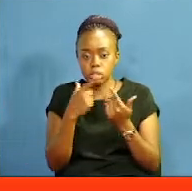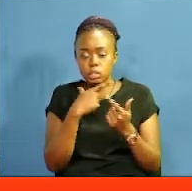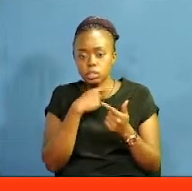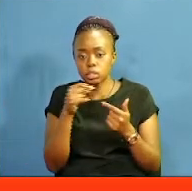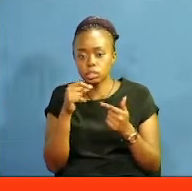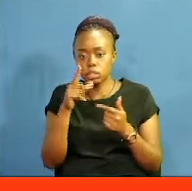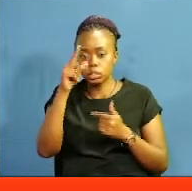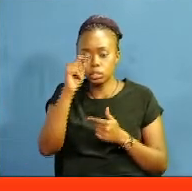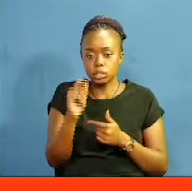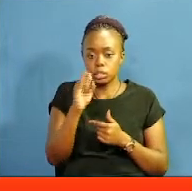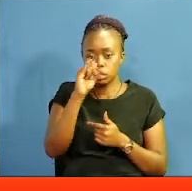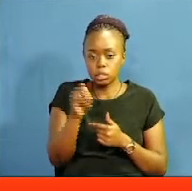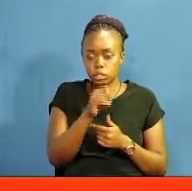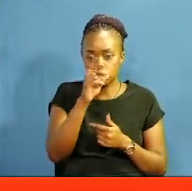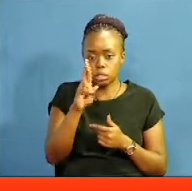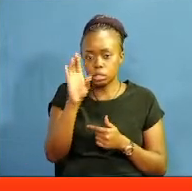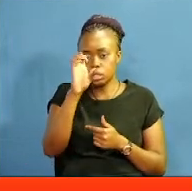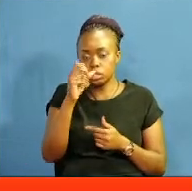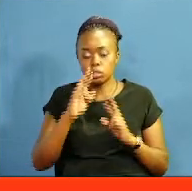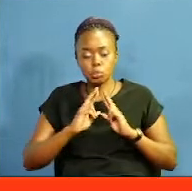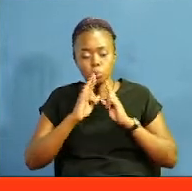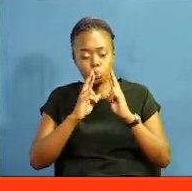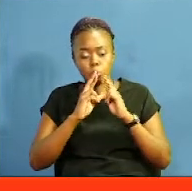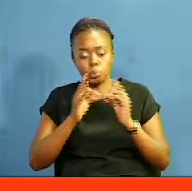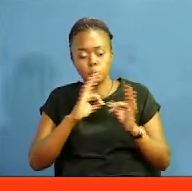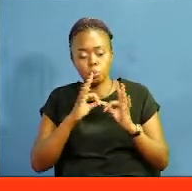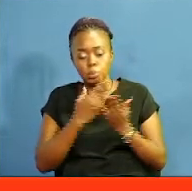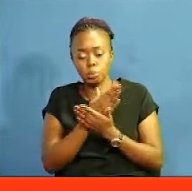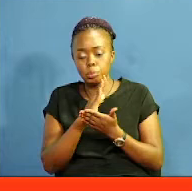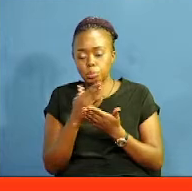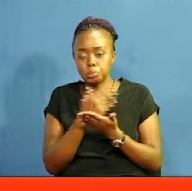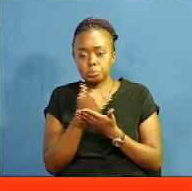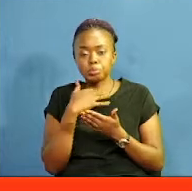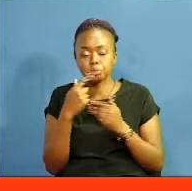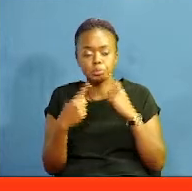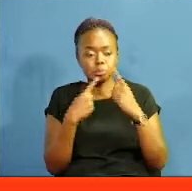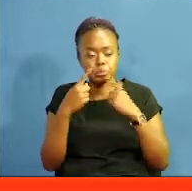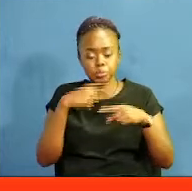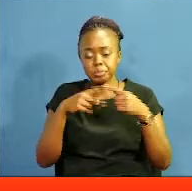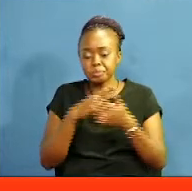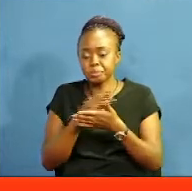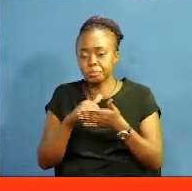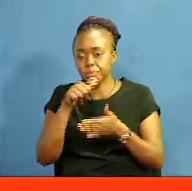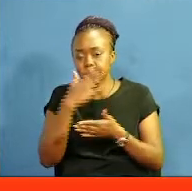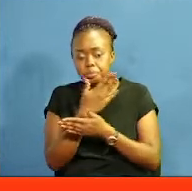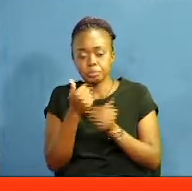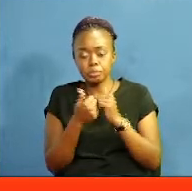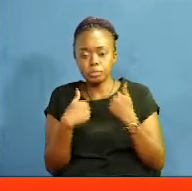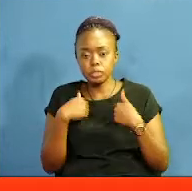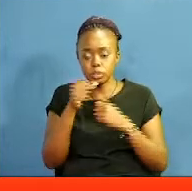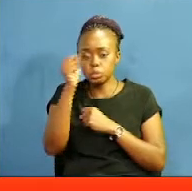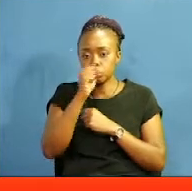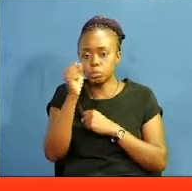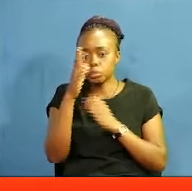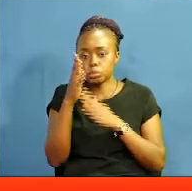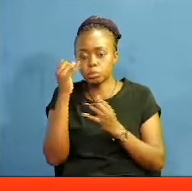like the TJRC report. If we do that, then some of these things, we won't be talking about them. Another thing, we should base our